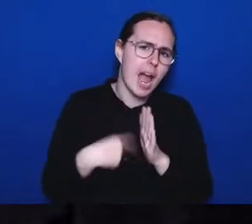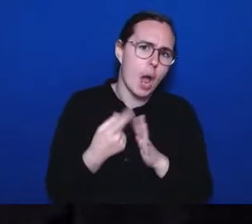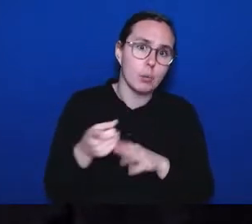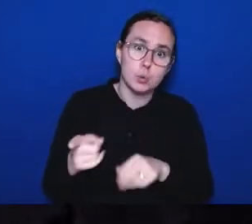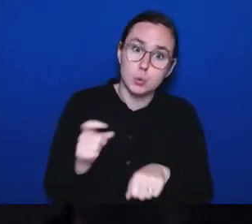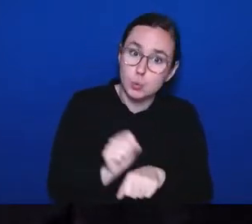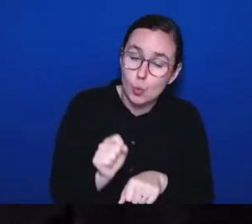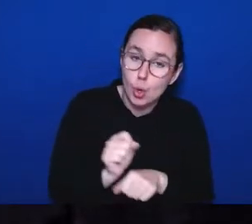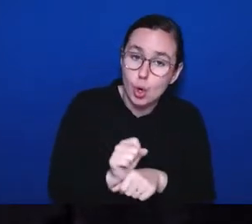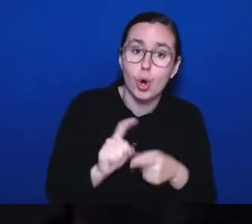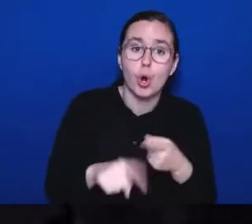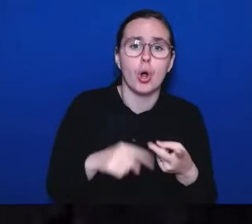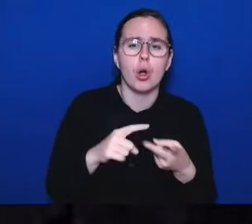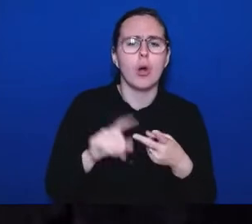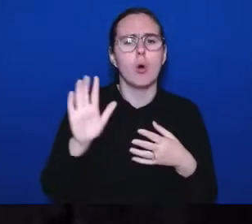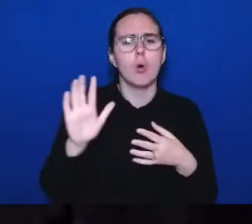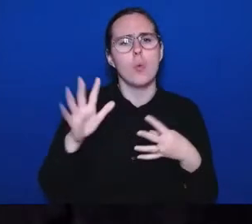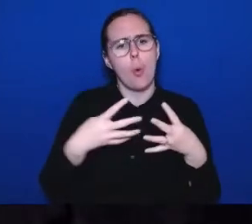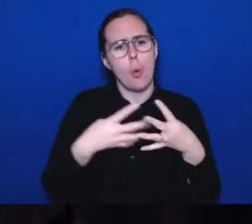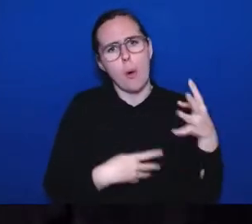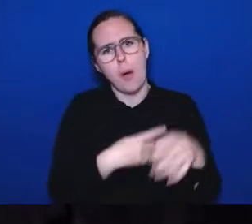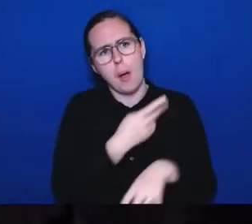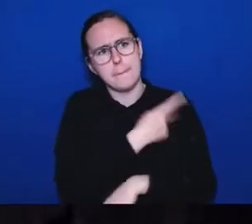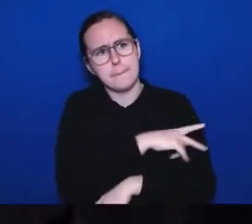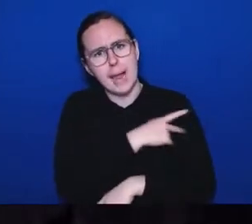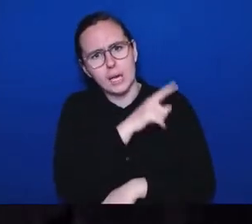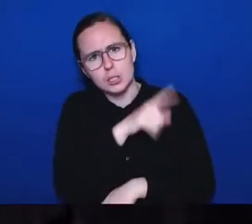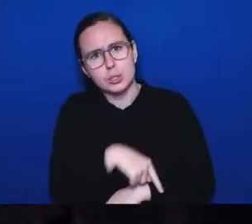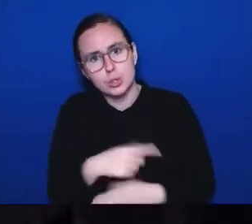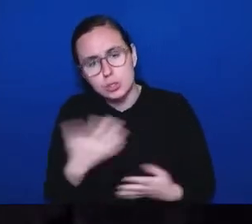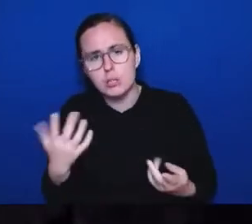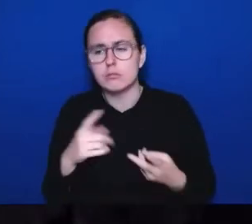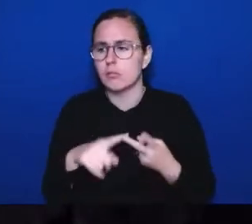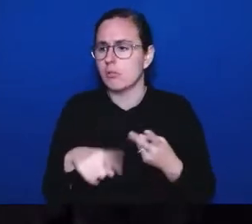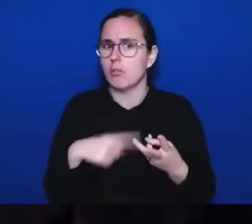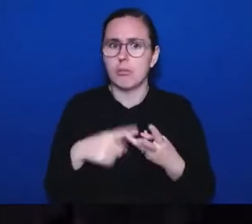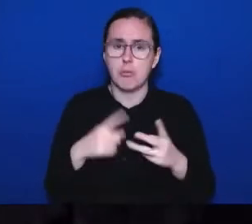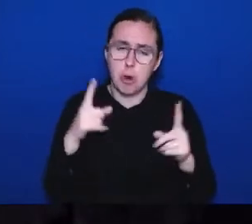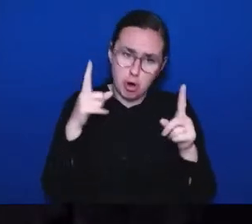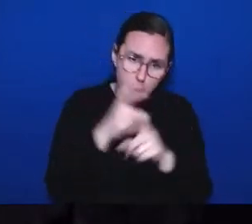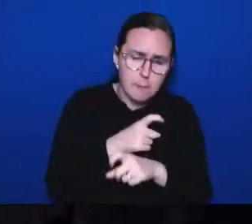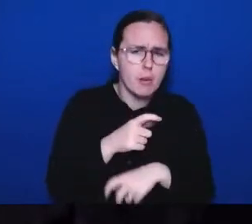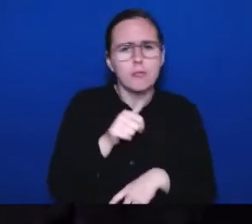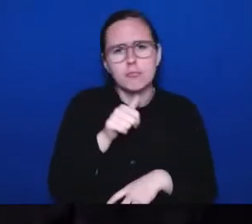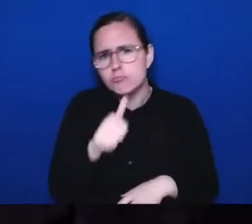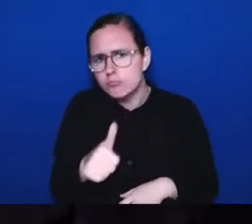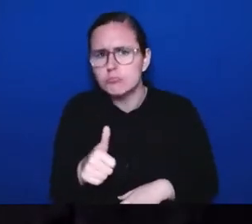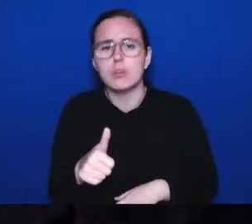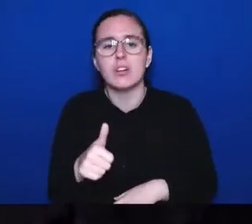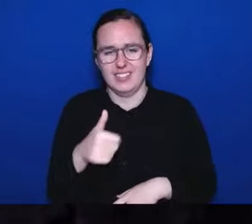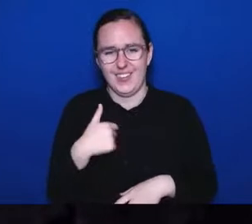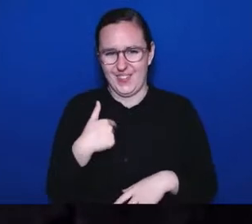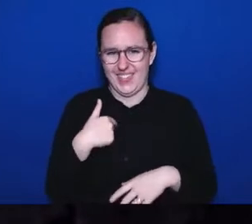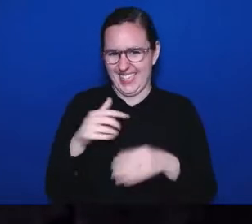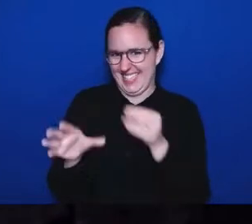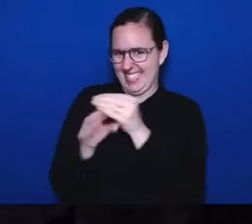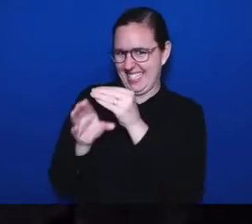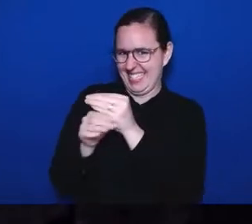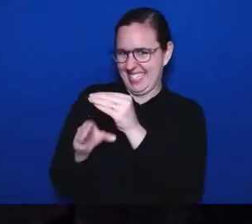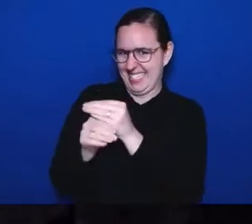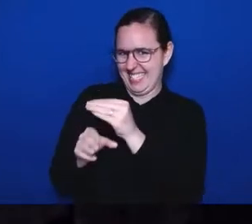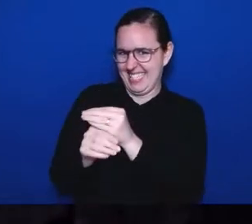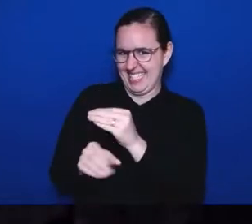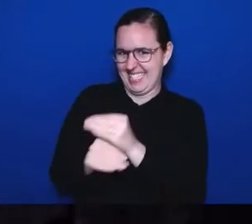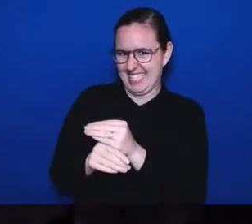the complexity of those patients. So it creates a whole number of new factors that aren't just about having a large number of people come through